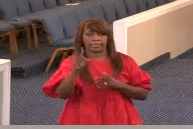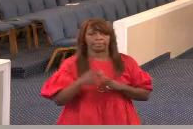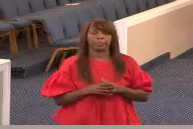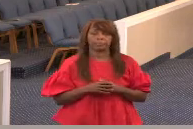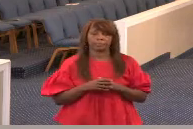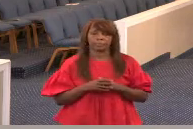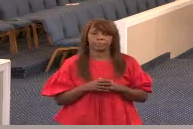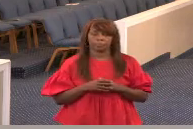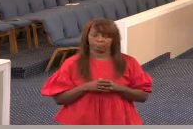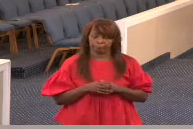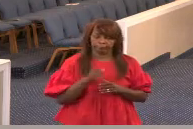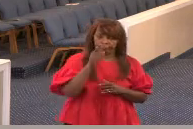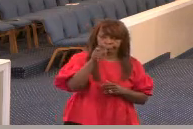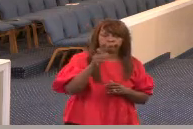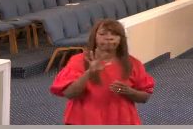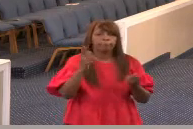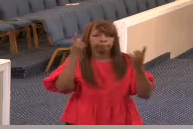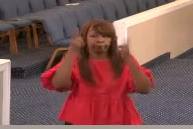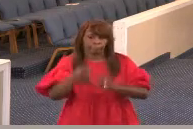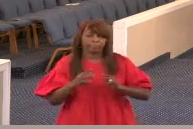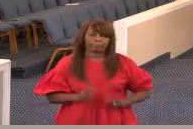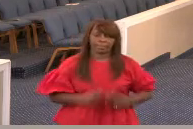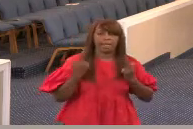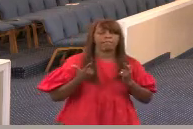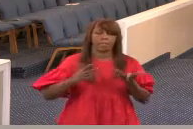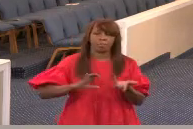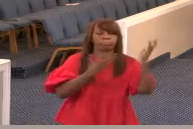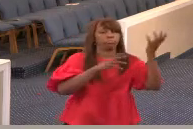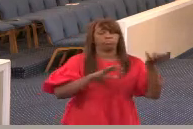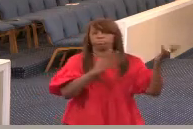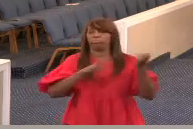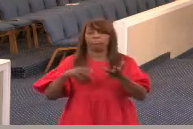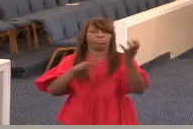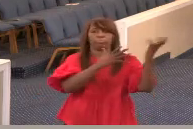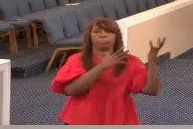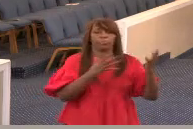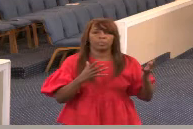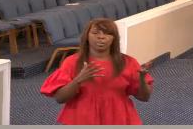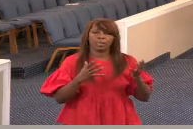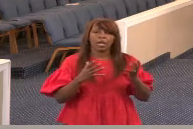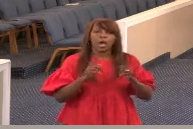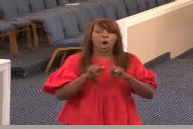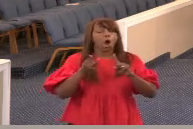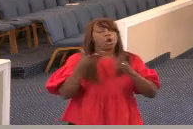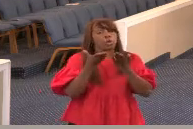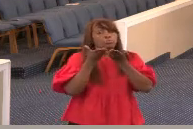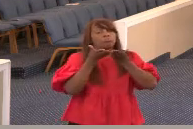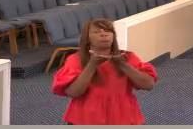exceedingly tossed with a tempest, the next day they lightened the ship.